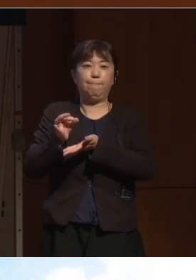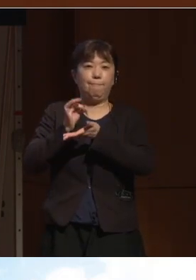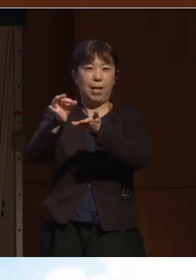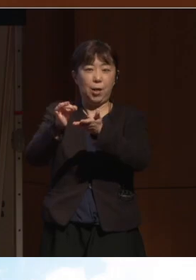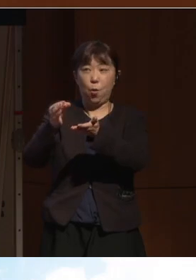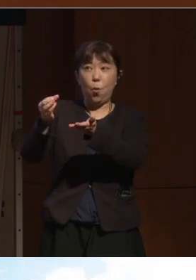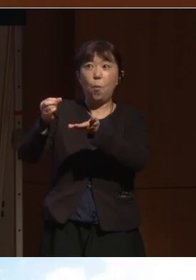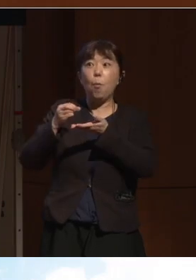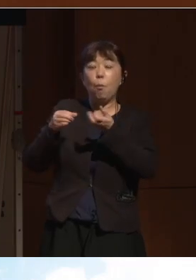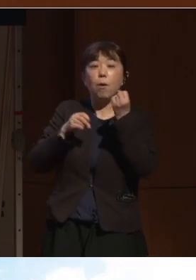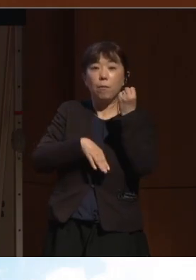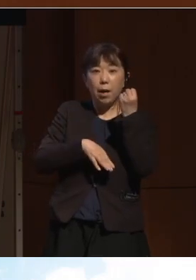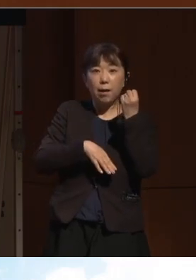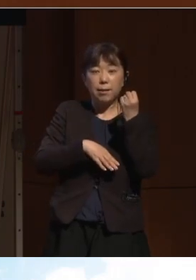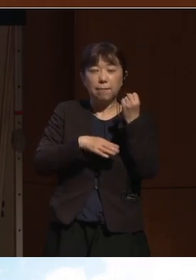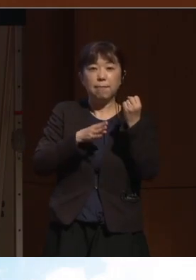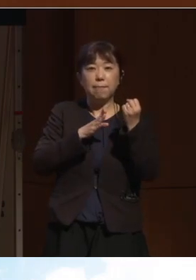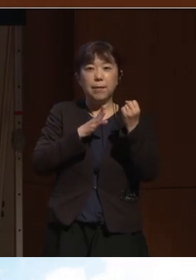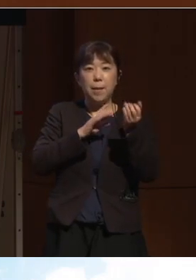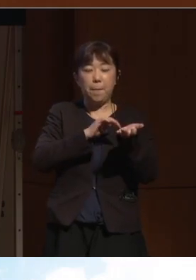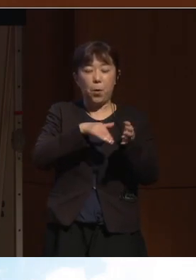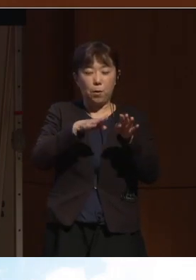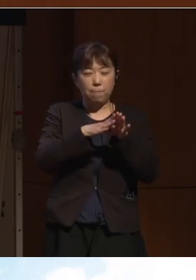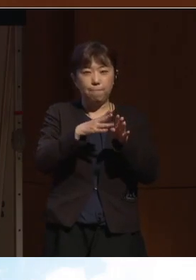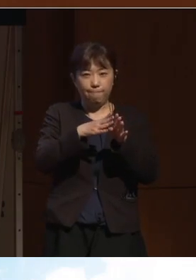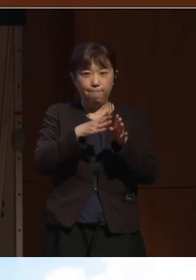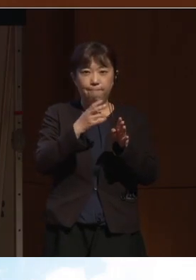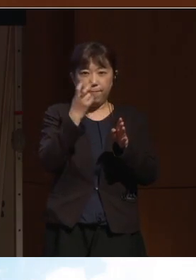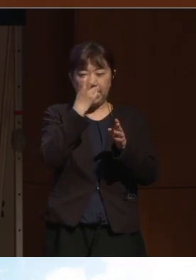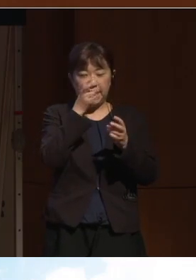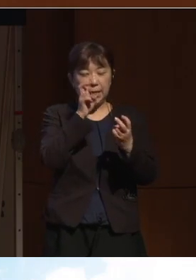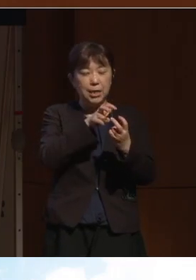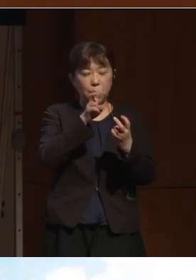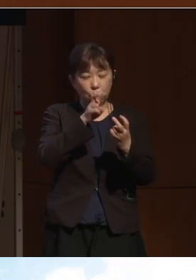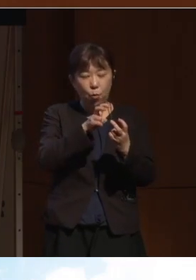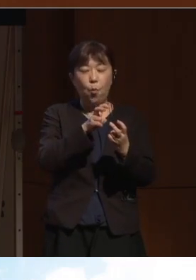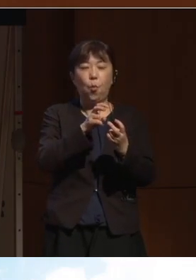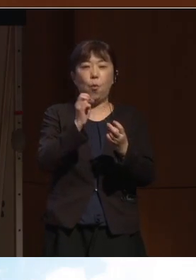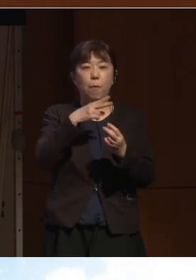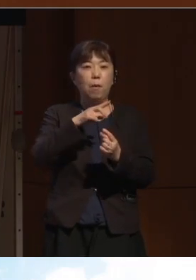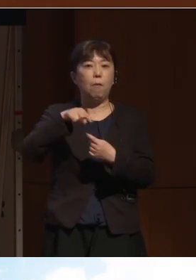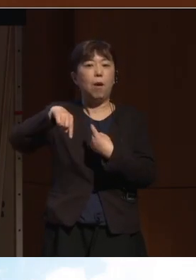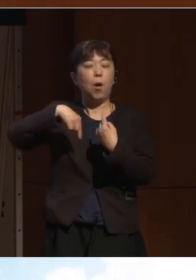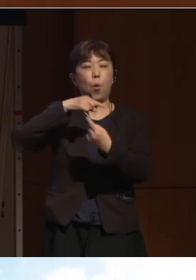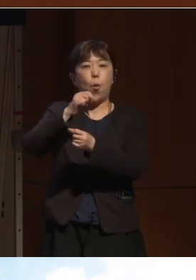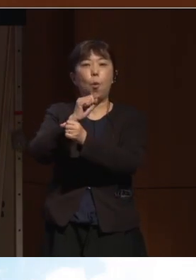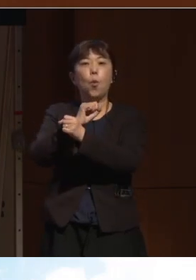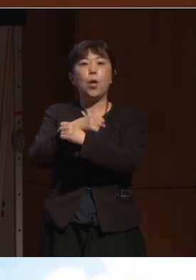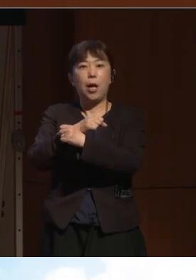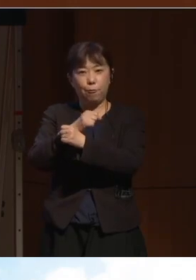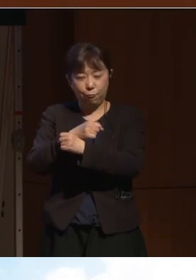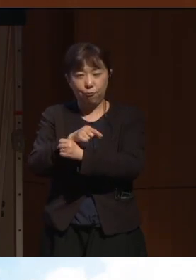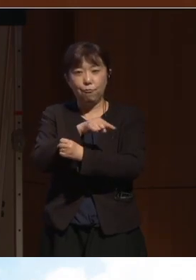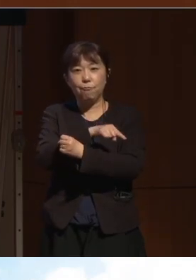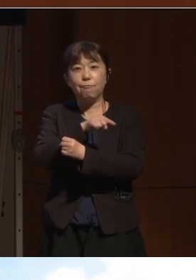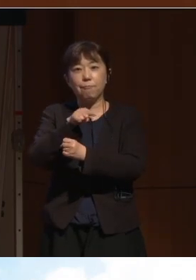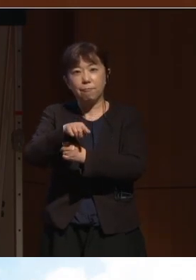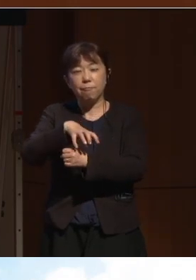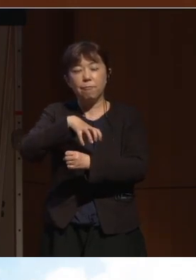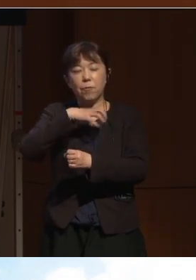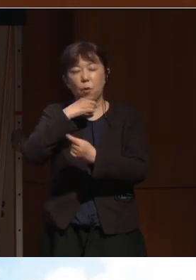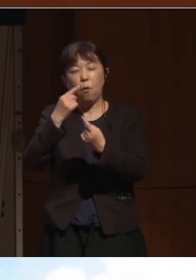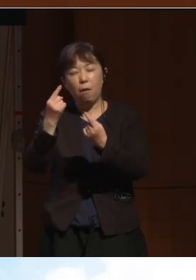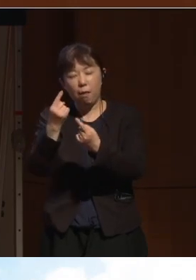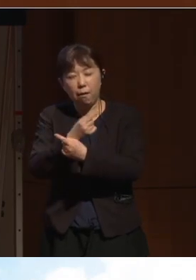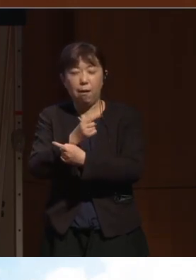but also care research, which will be so important as our populations age. We see great benefit in the health